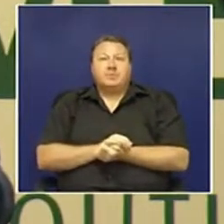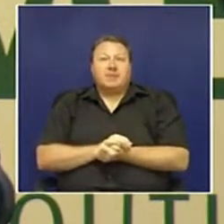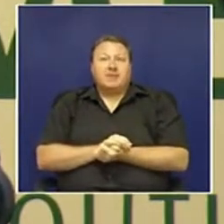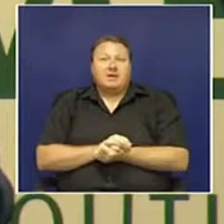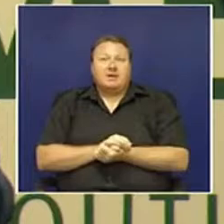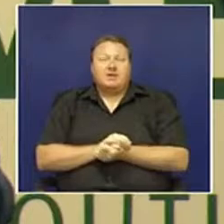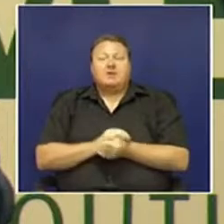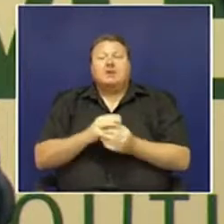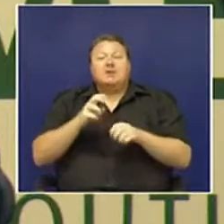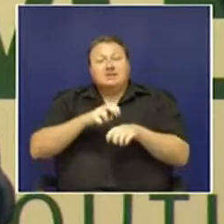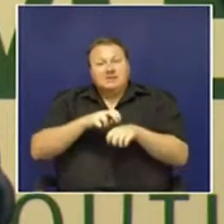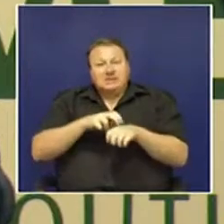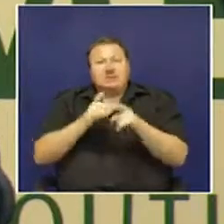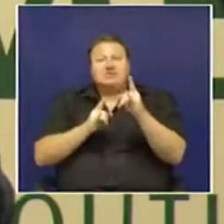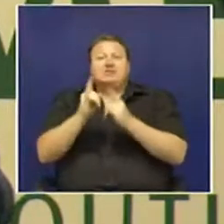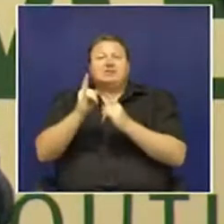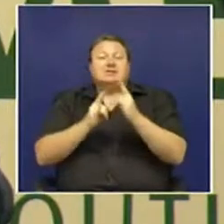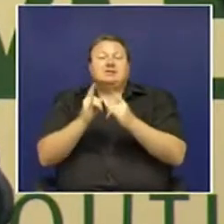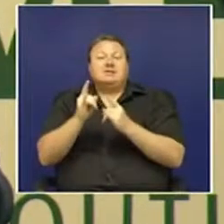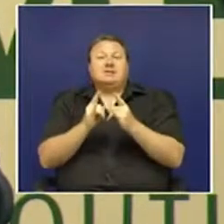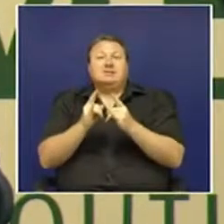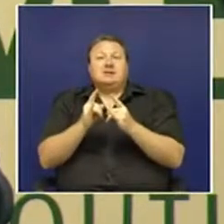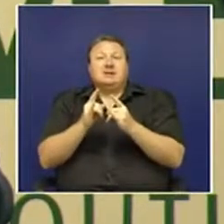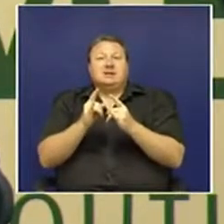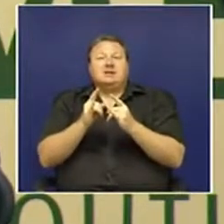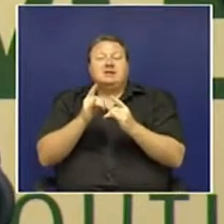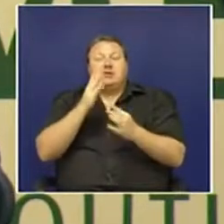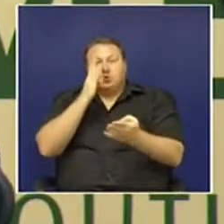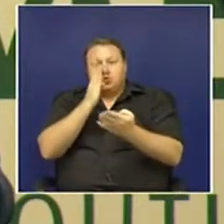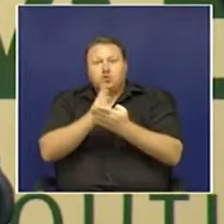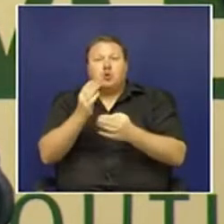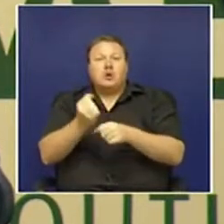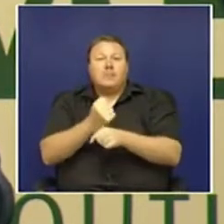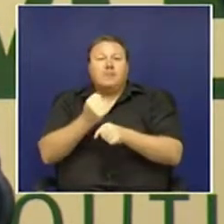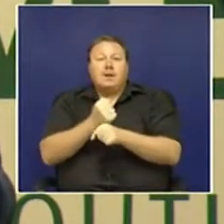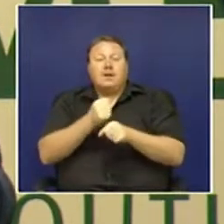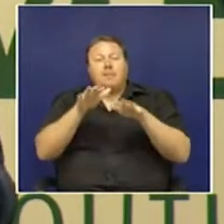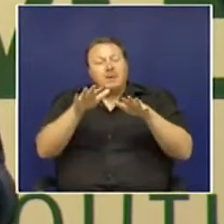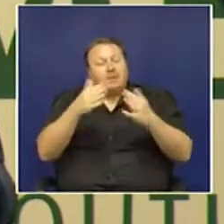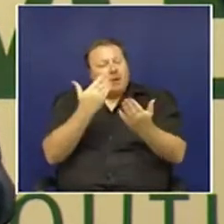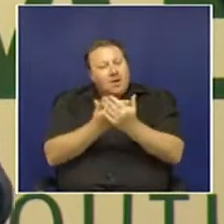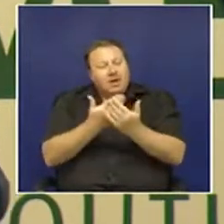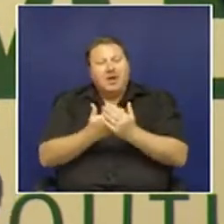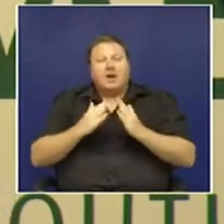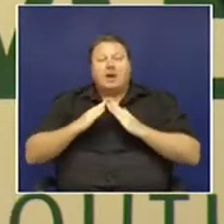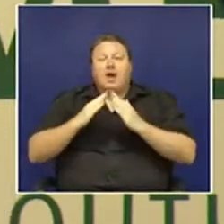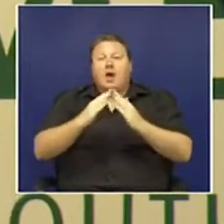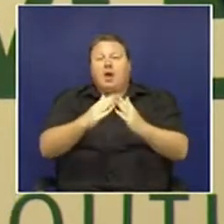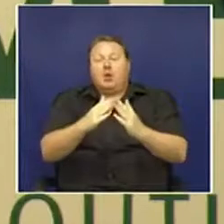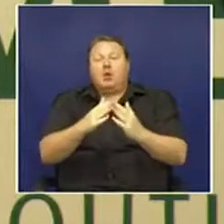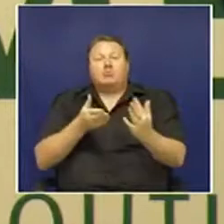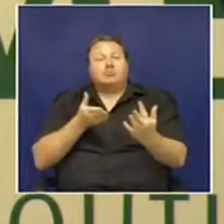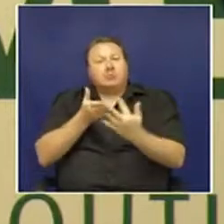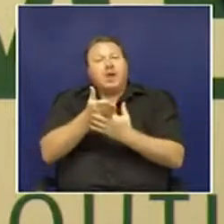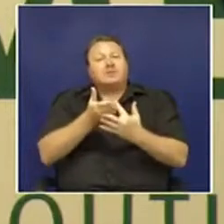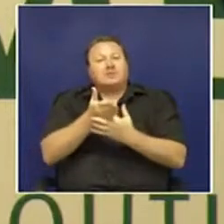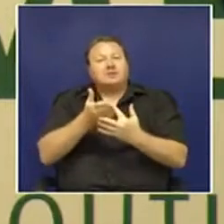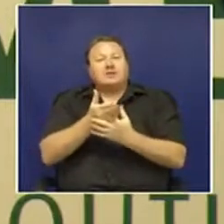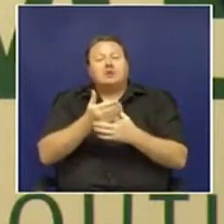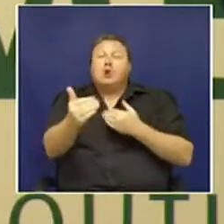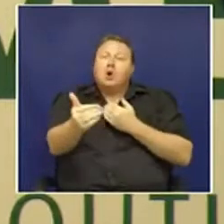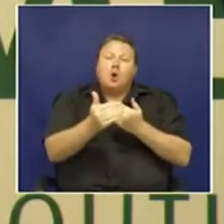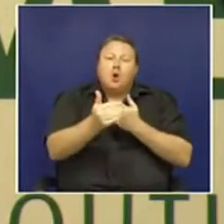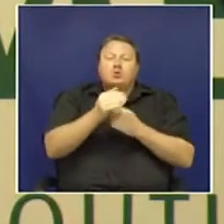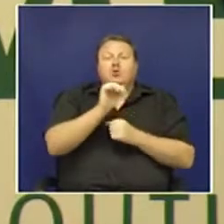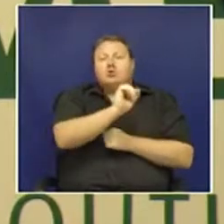to ensure that people have access to affordable housing located closer to centers of economic activity.